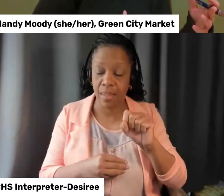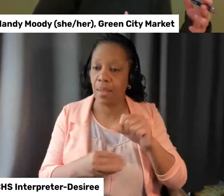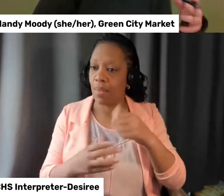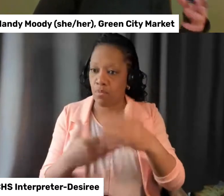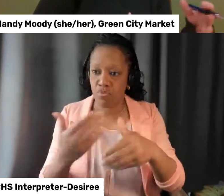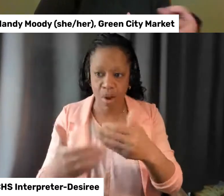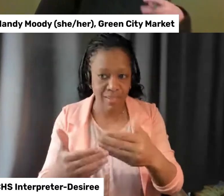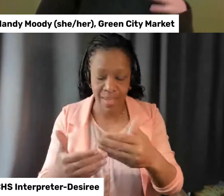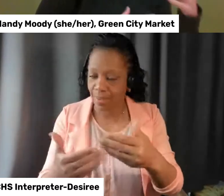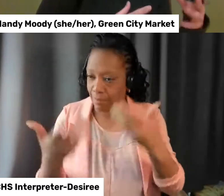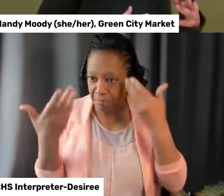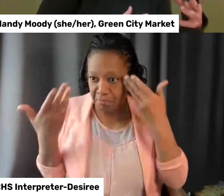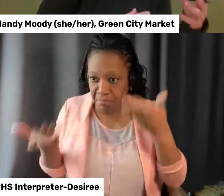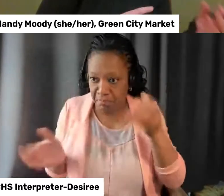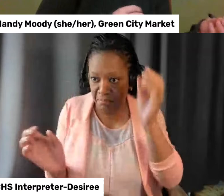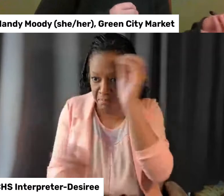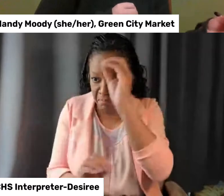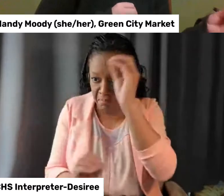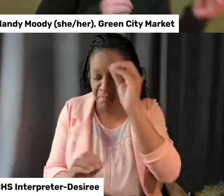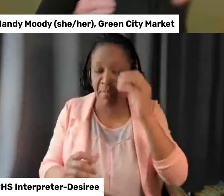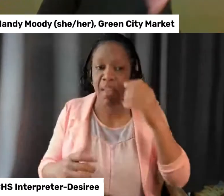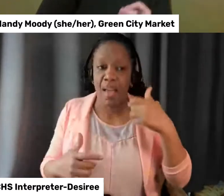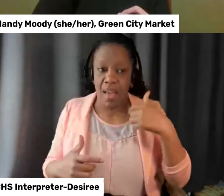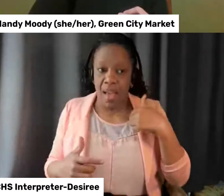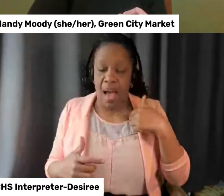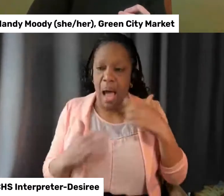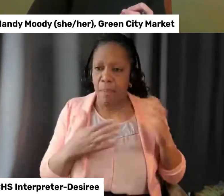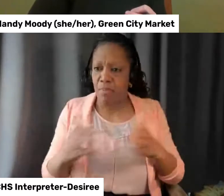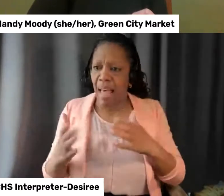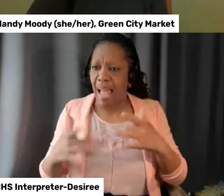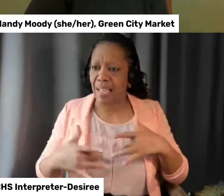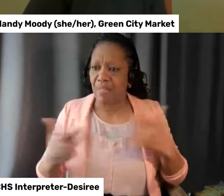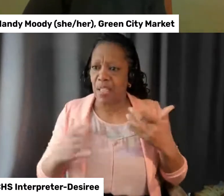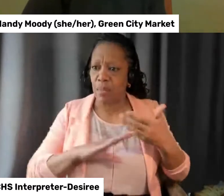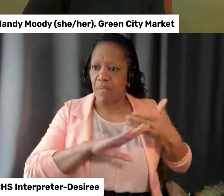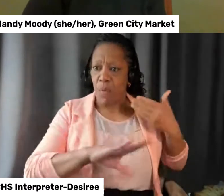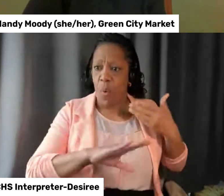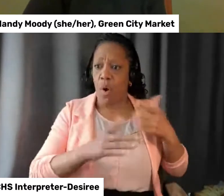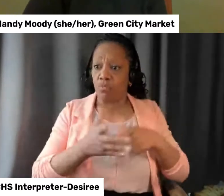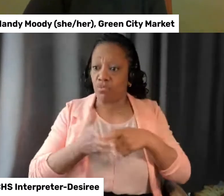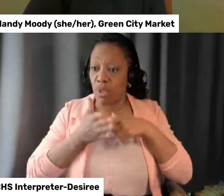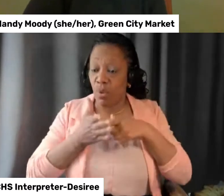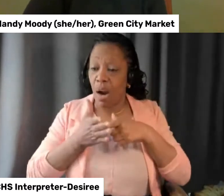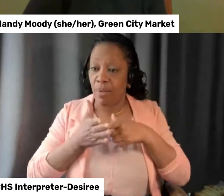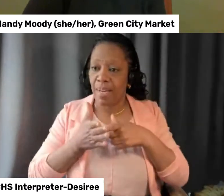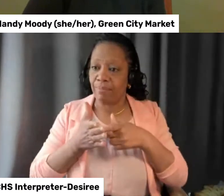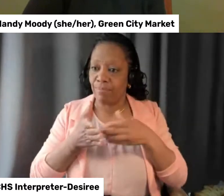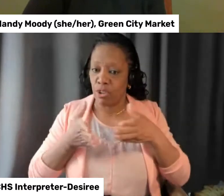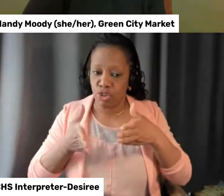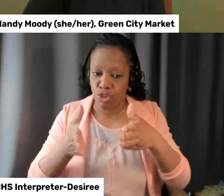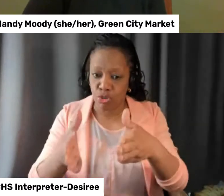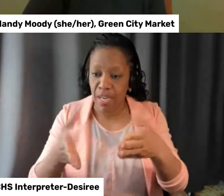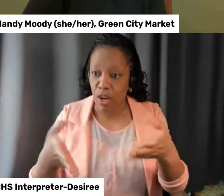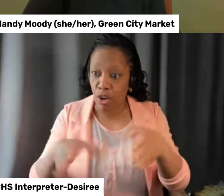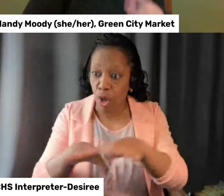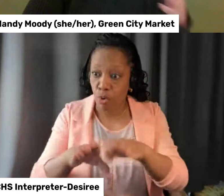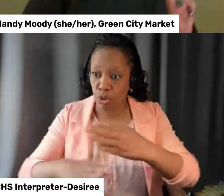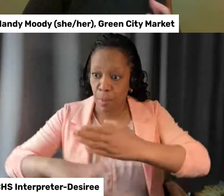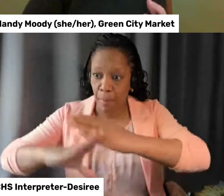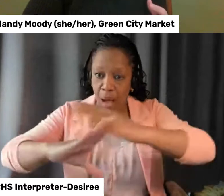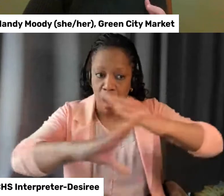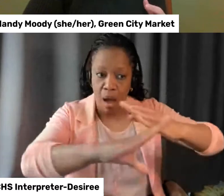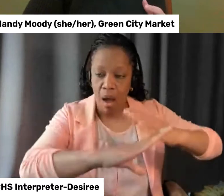that required street closures and things like that, but it's a whole different ballgame when you're talking about